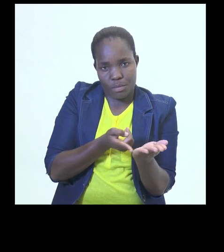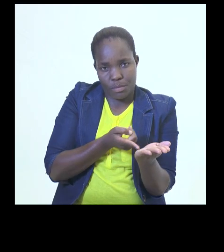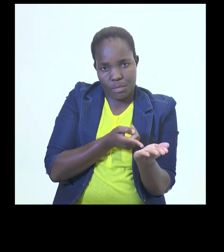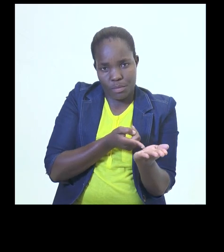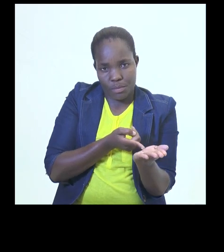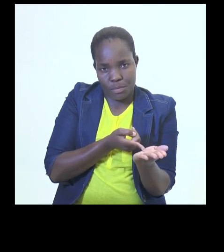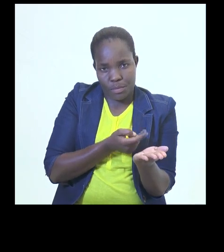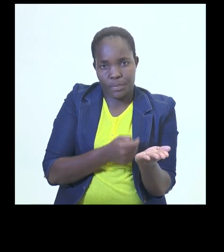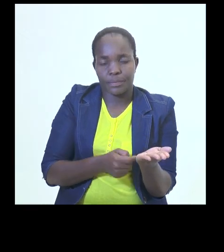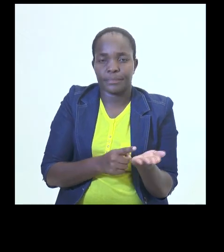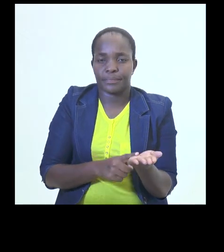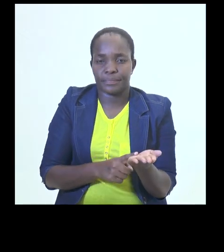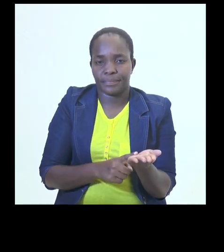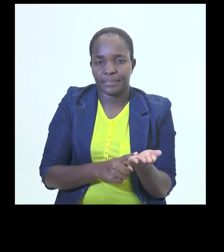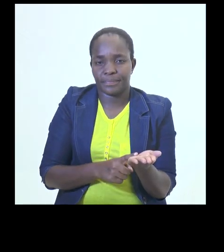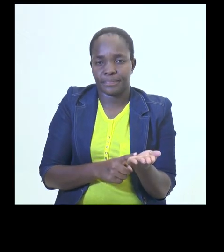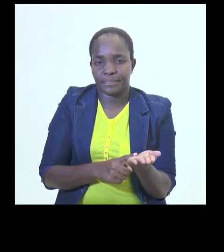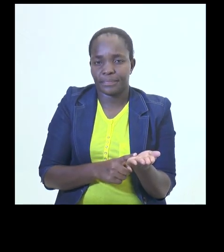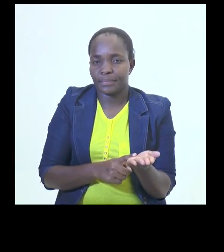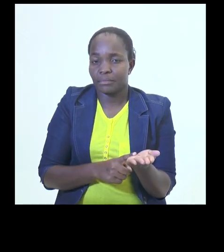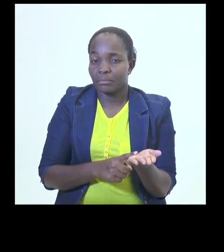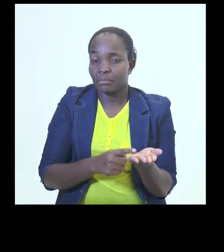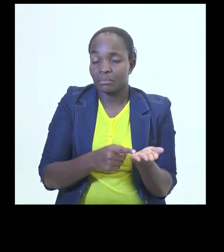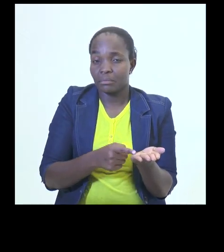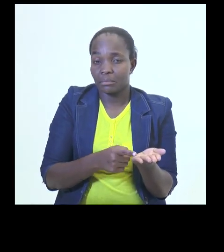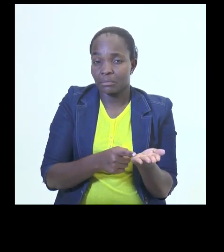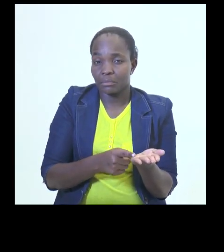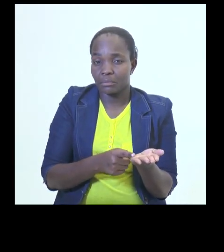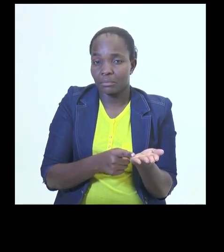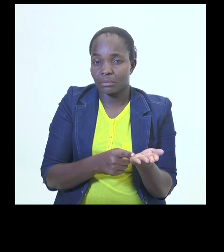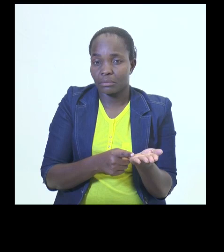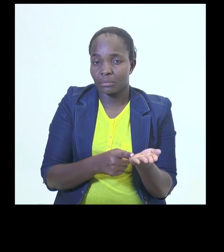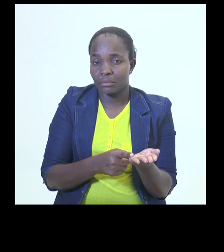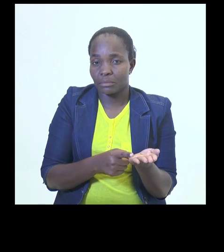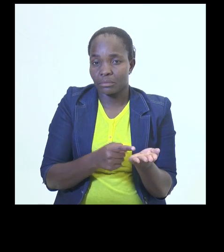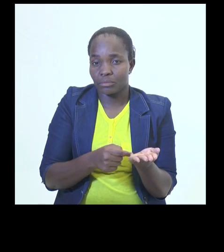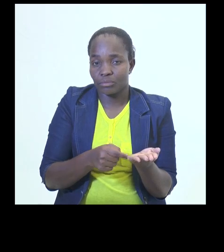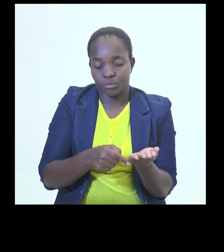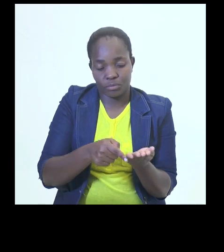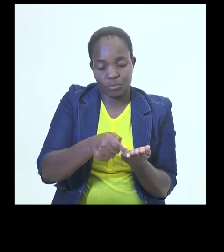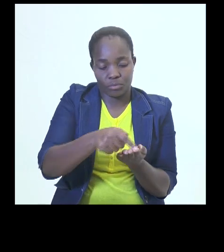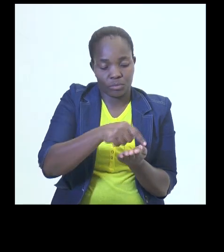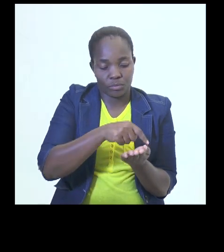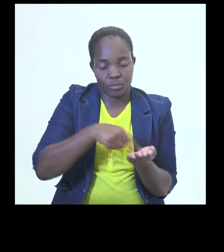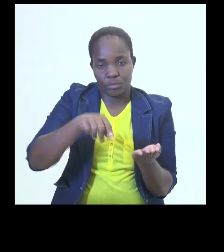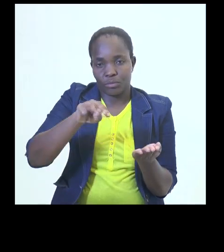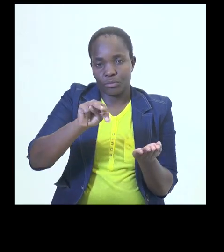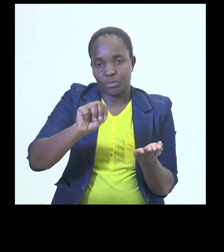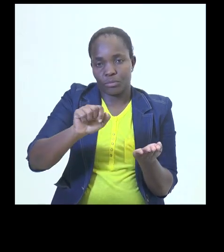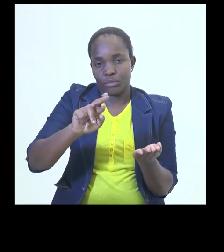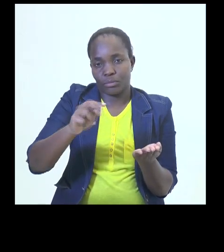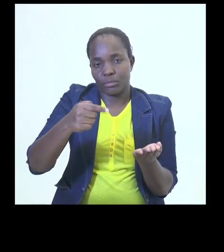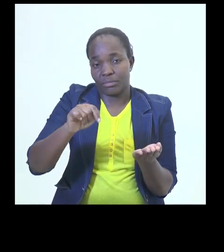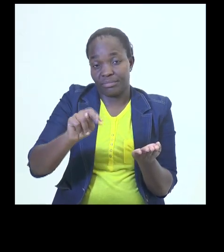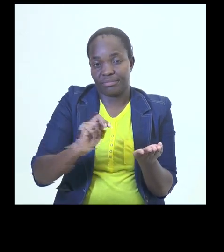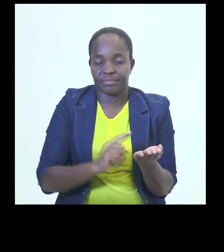leaf surface. And we call the outer edge of the leaf the margin. So, learners,